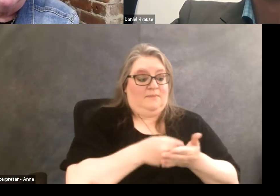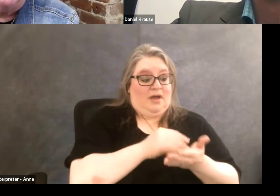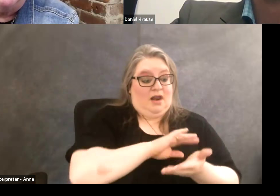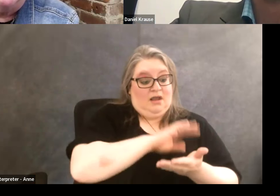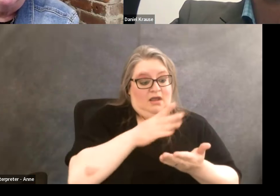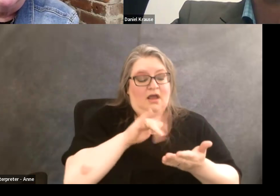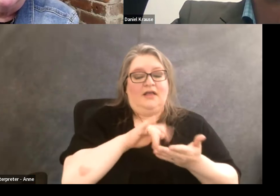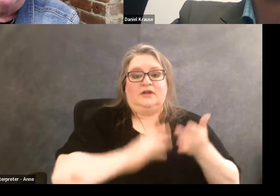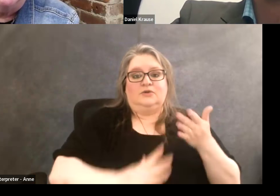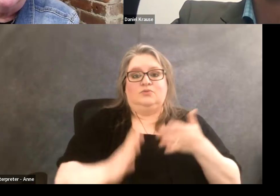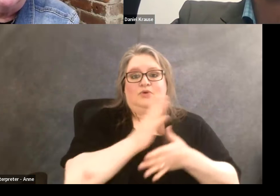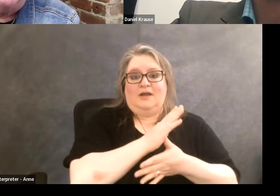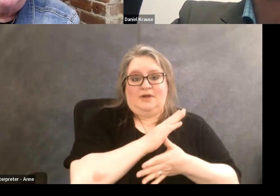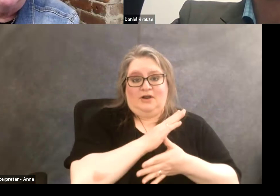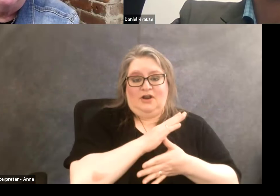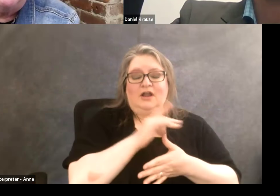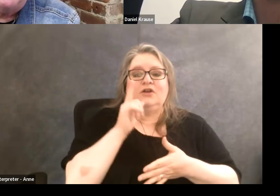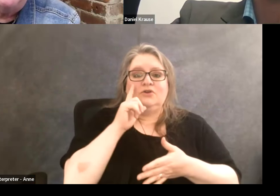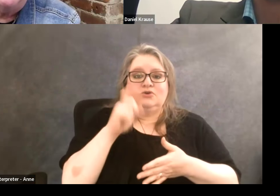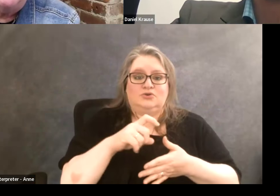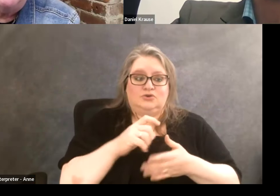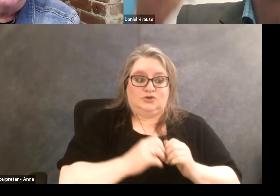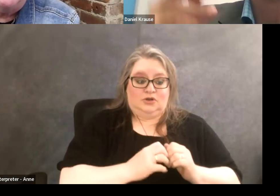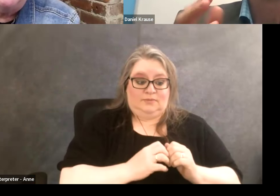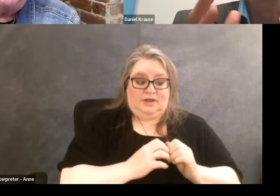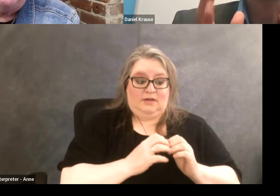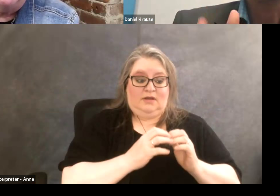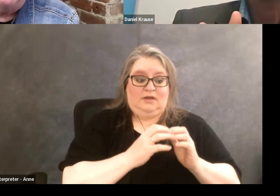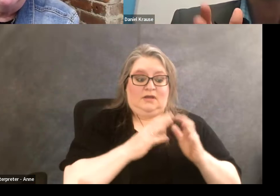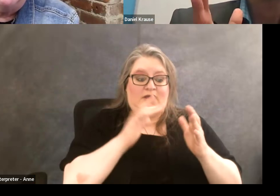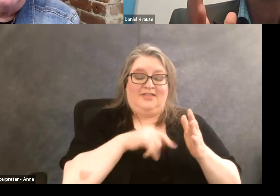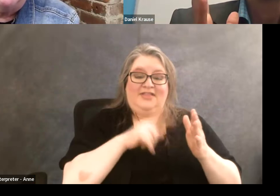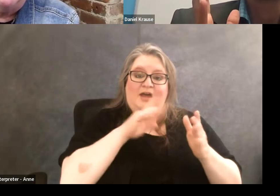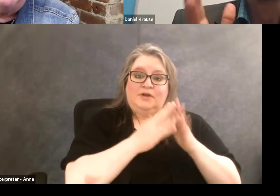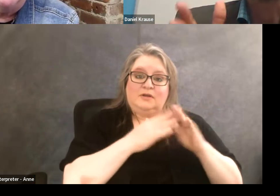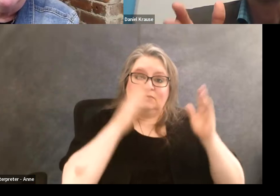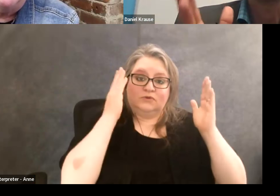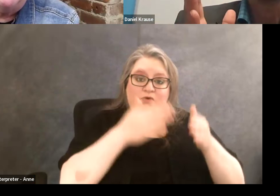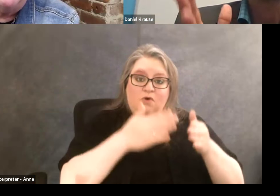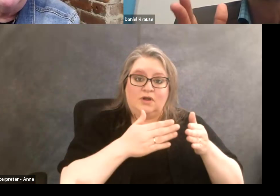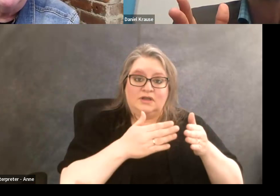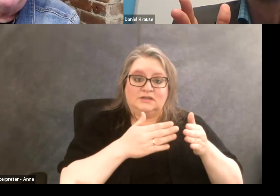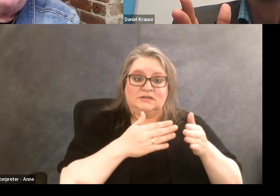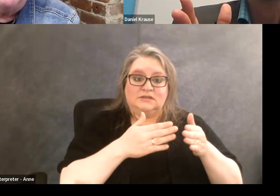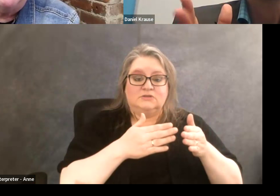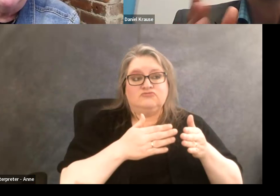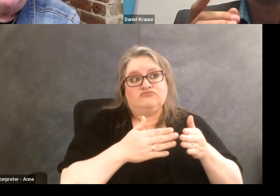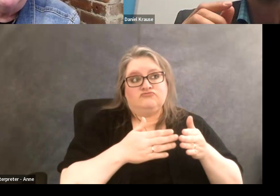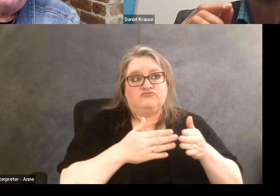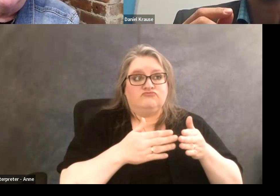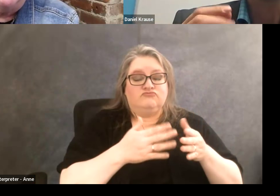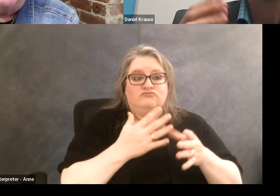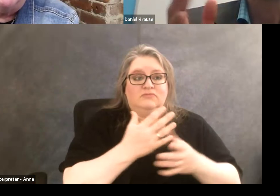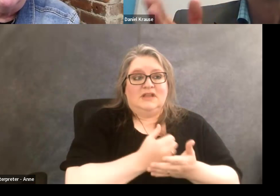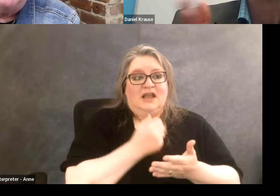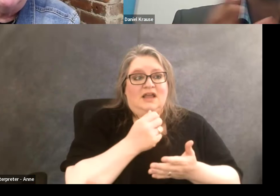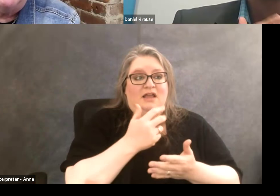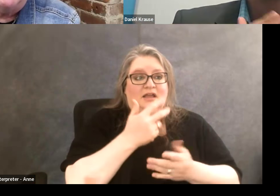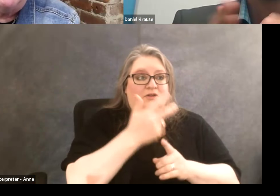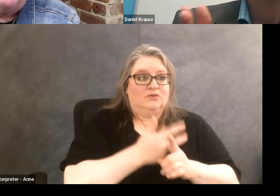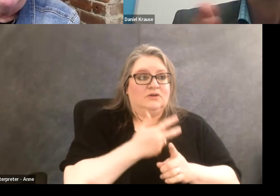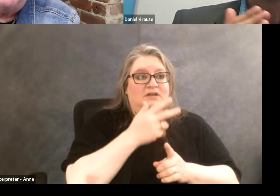primary. You should be building that as your focus. Take 3-6 months and focus on